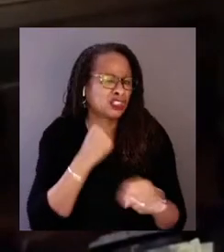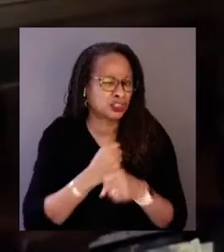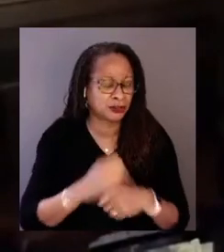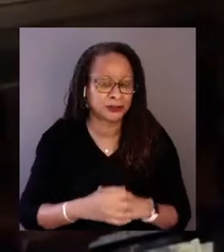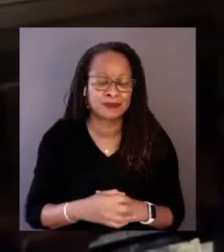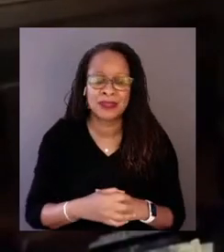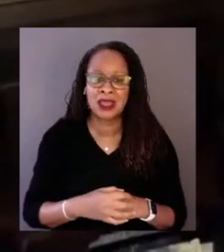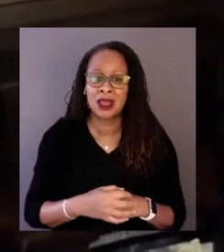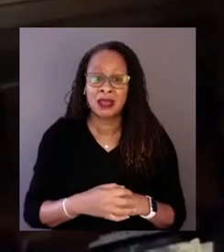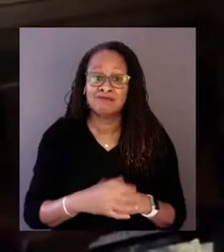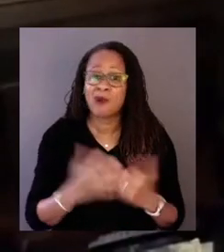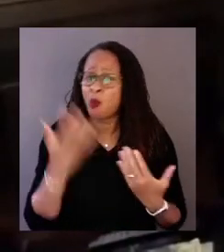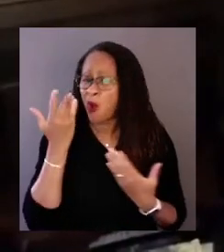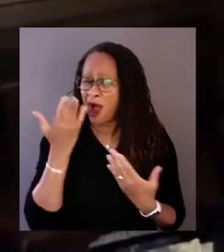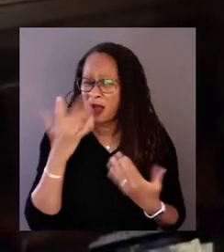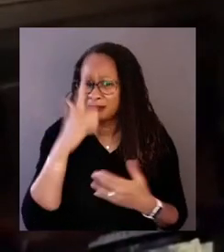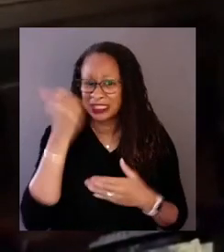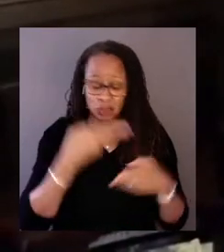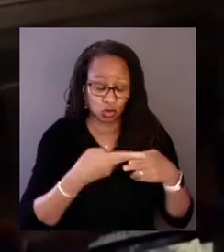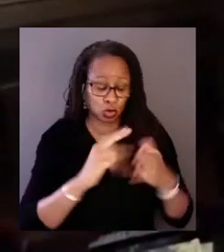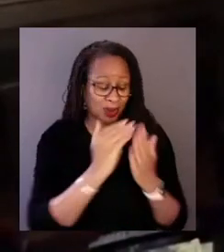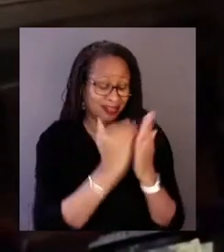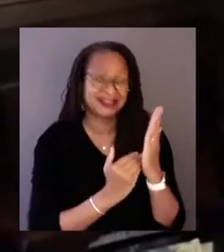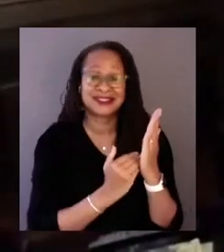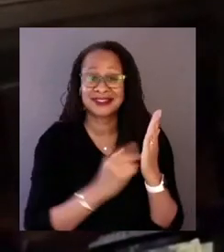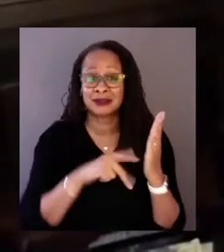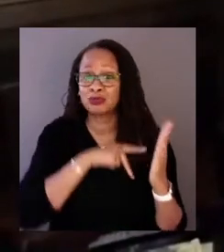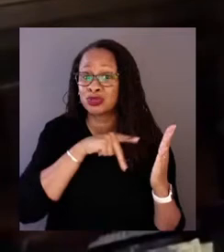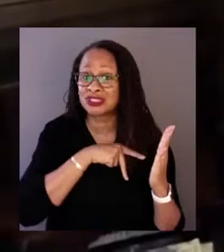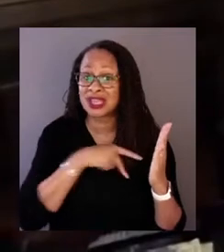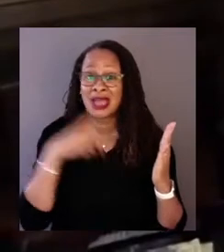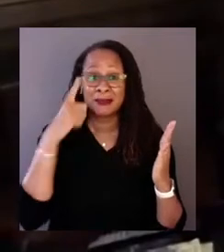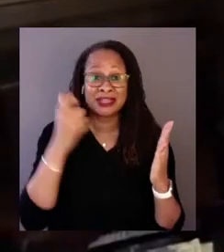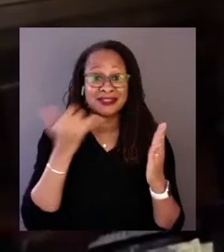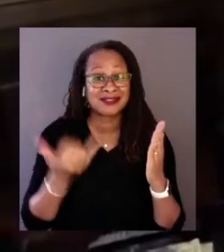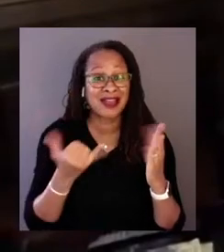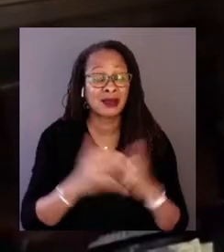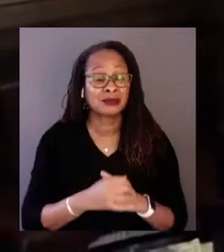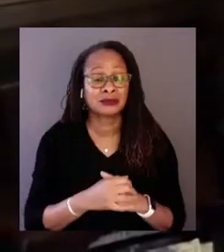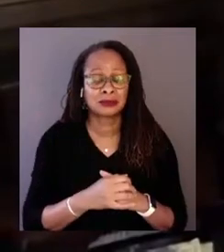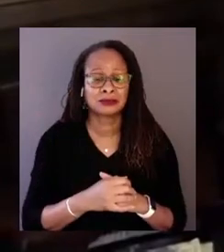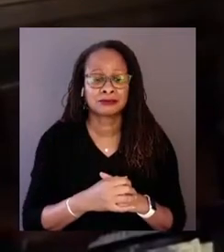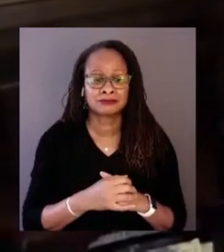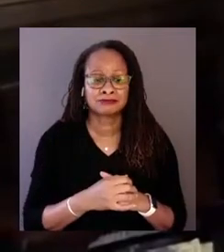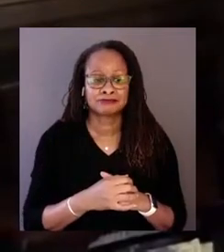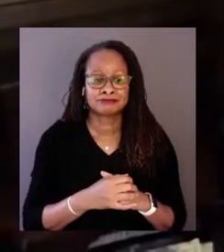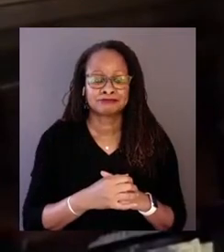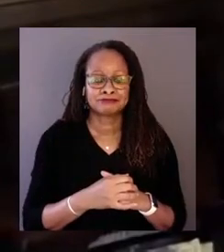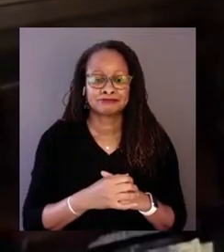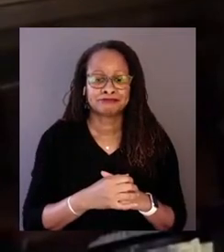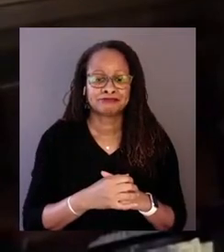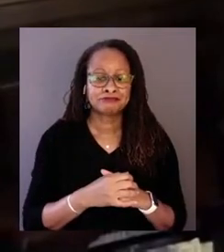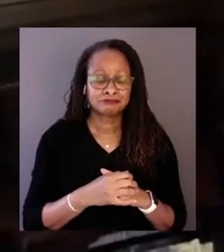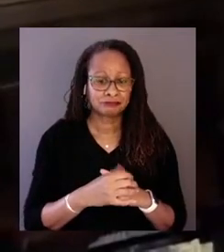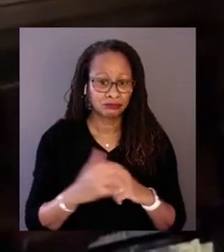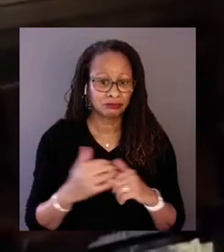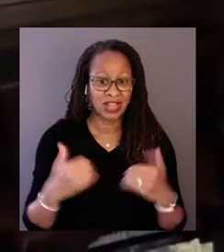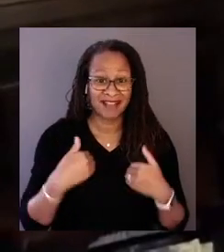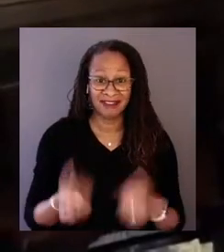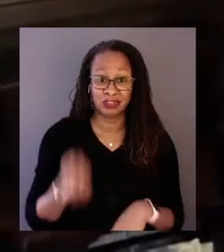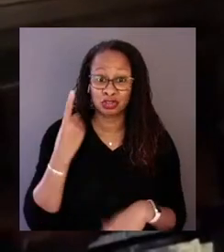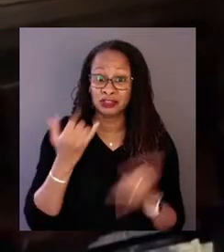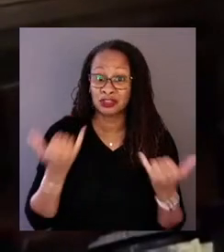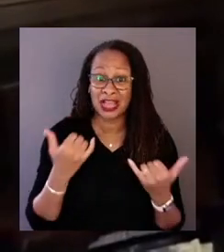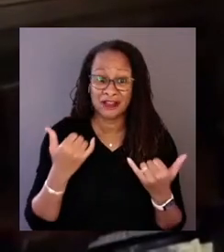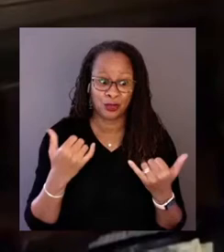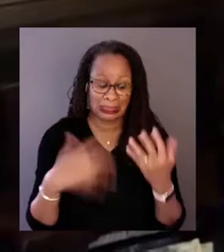that to the shortlist personally, because now there's a kind of perception that if we can just make the shortlist,